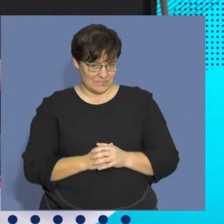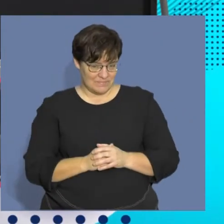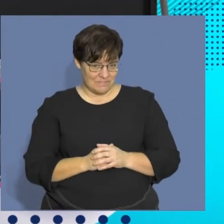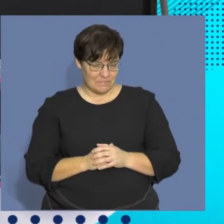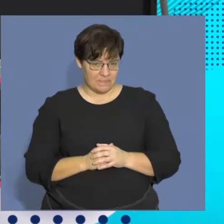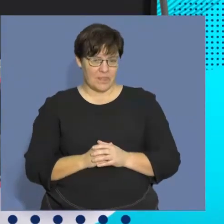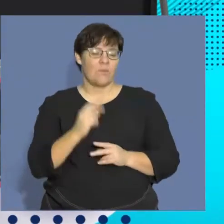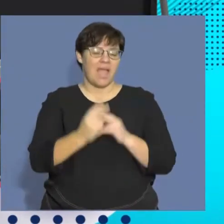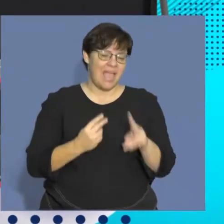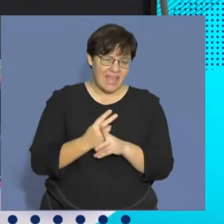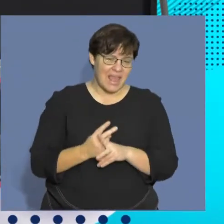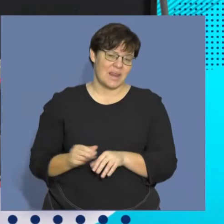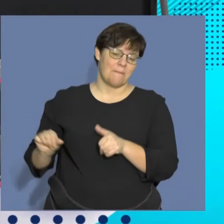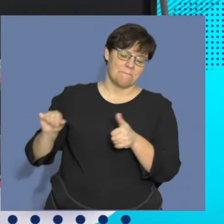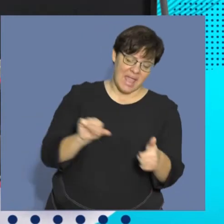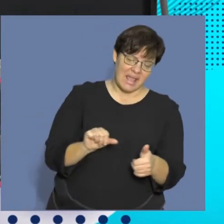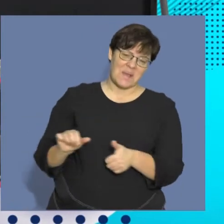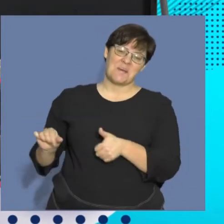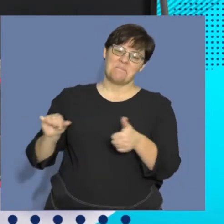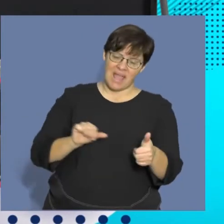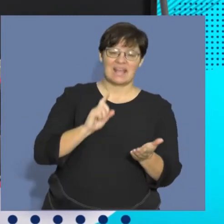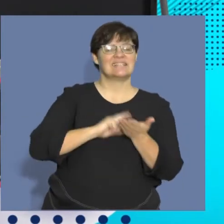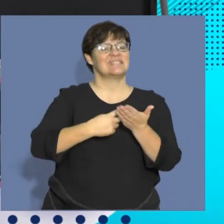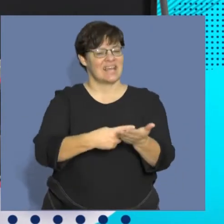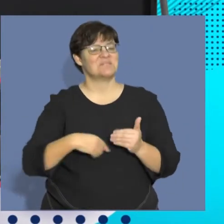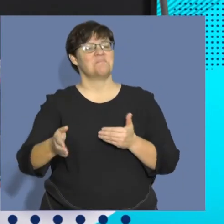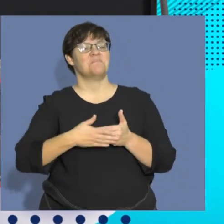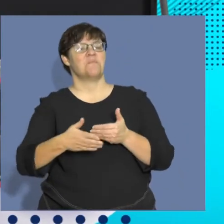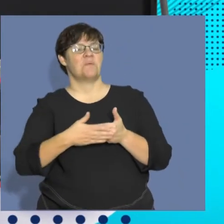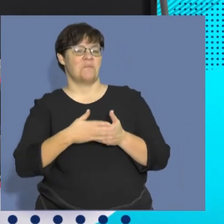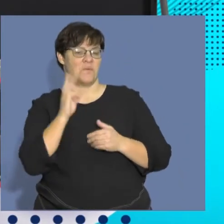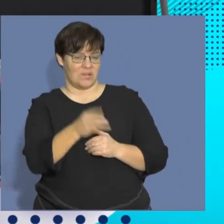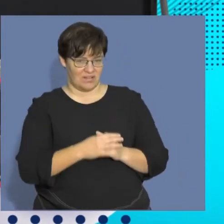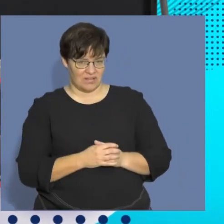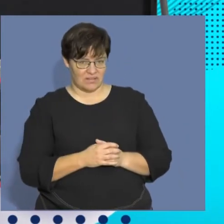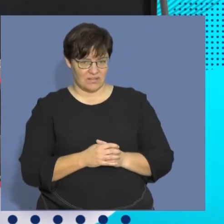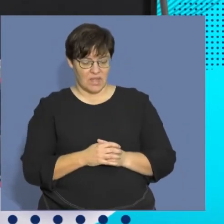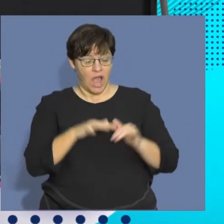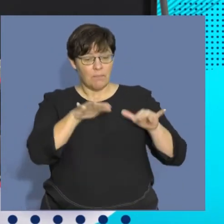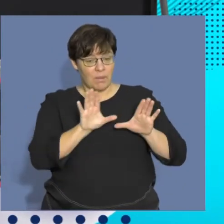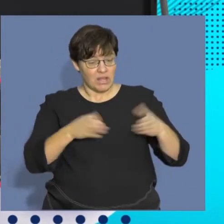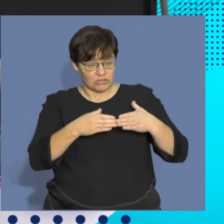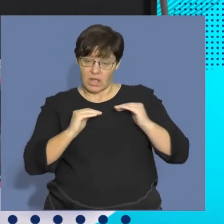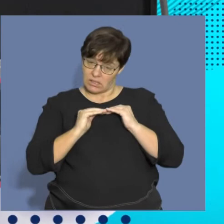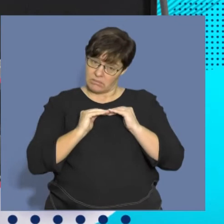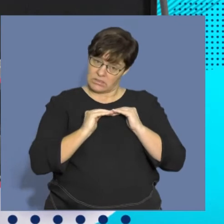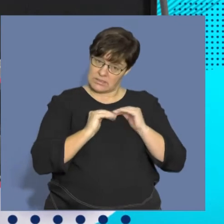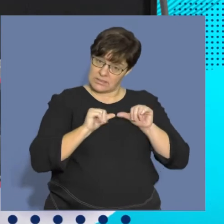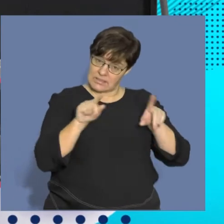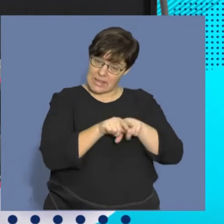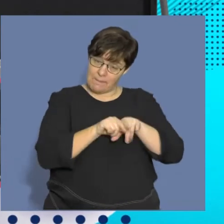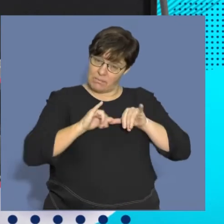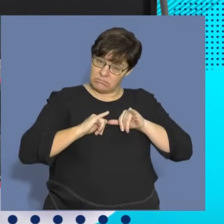again and again, but our population is hardly ever static in terms of